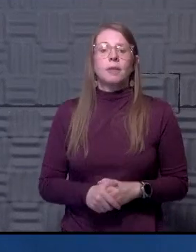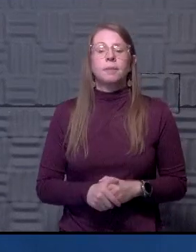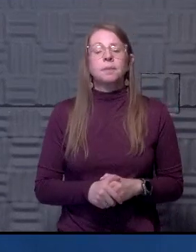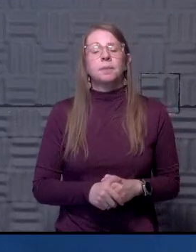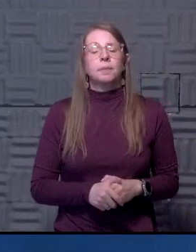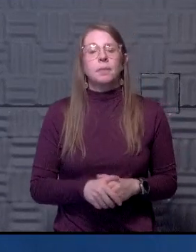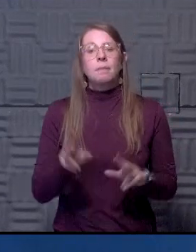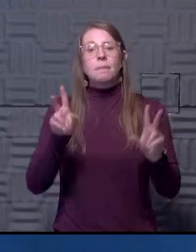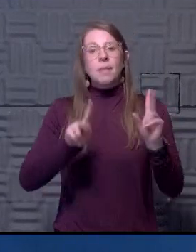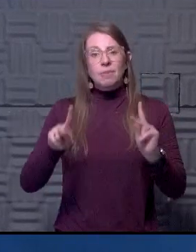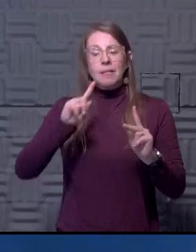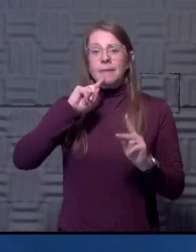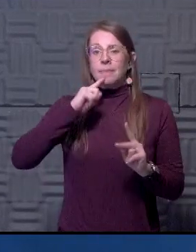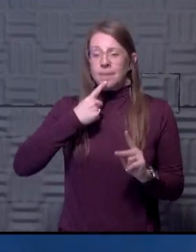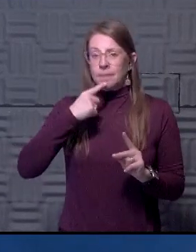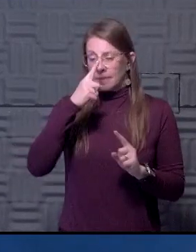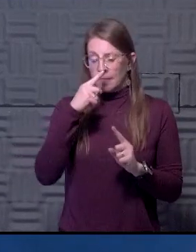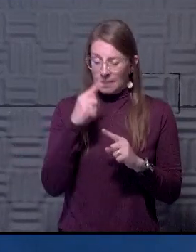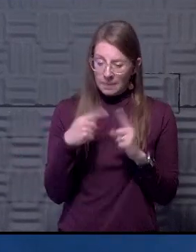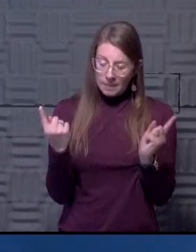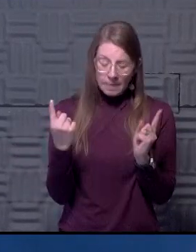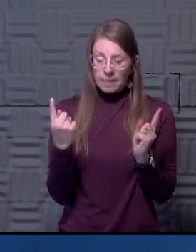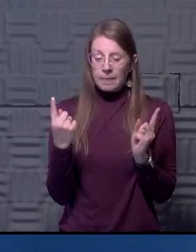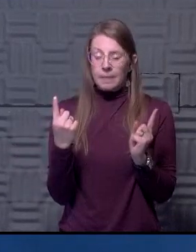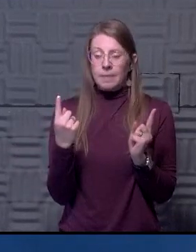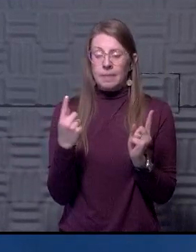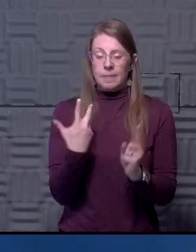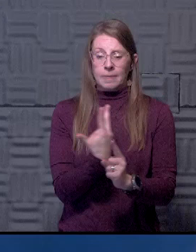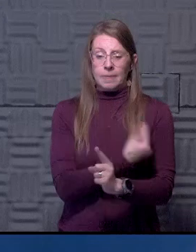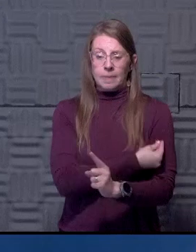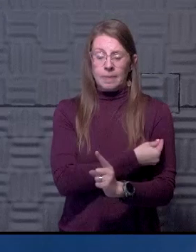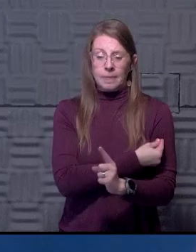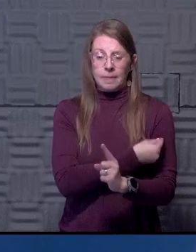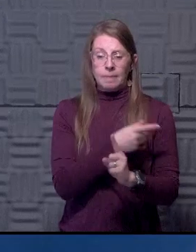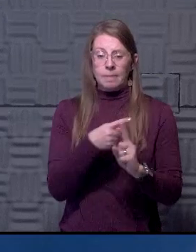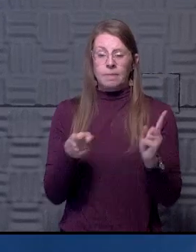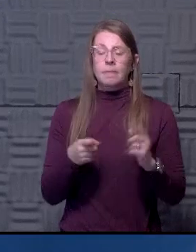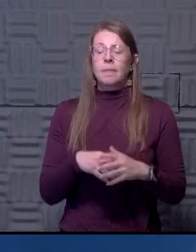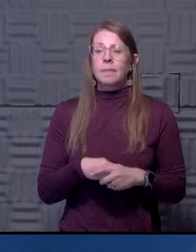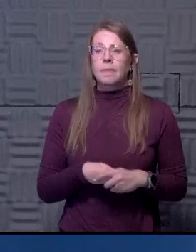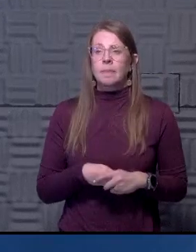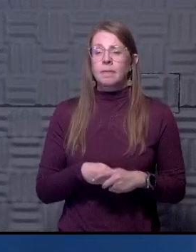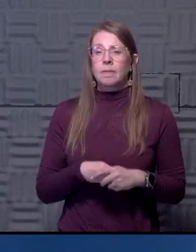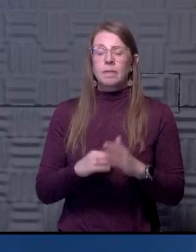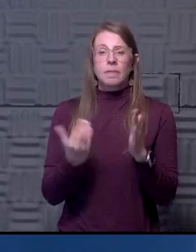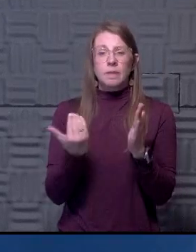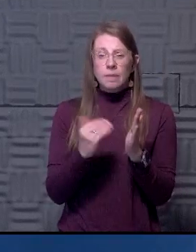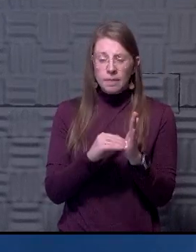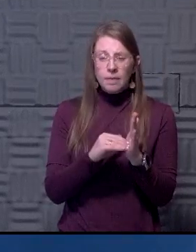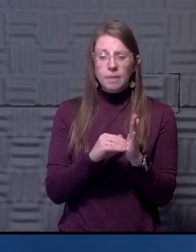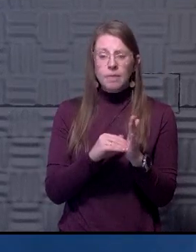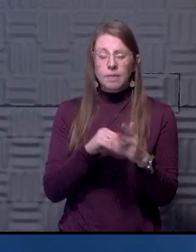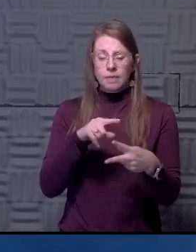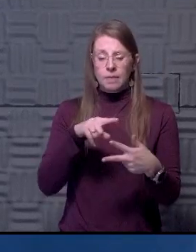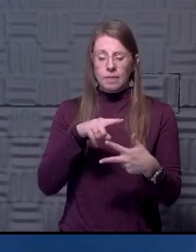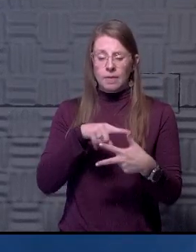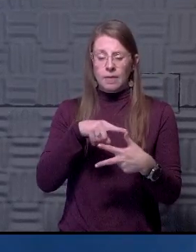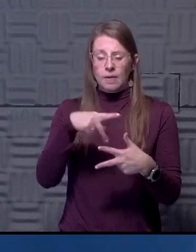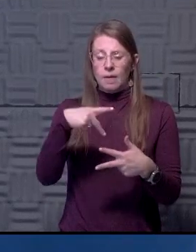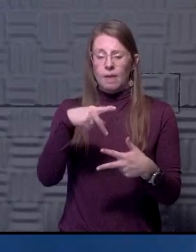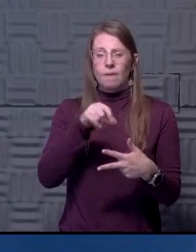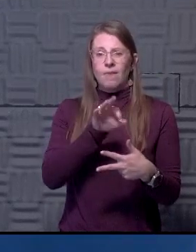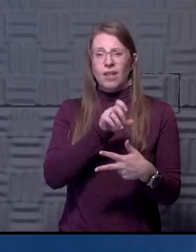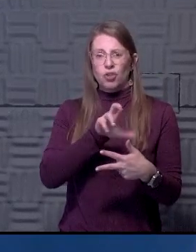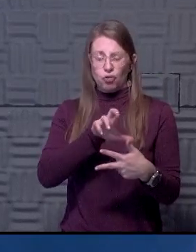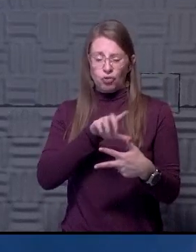People that have severe allergic reactions, again, this has risen with the Pfizer vaccine.